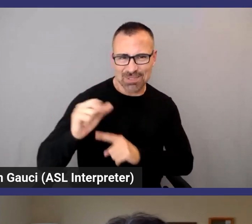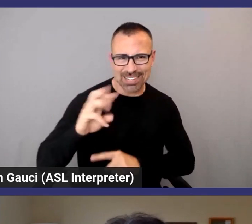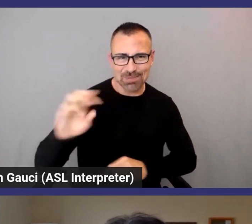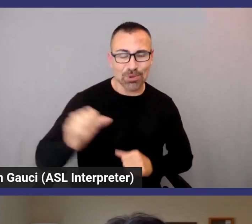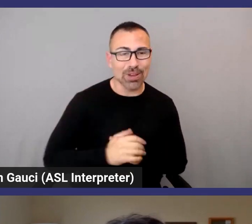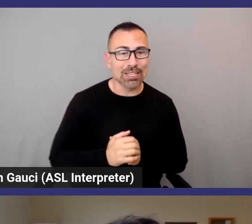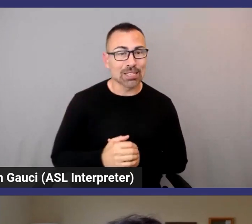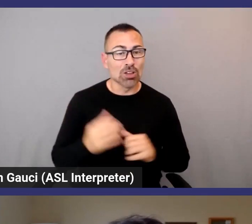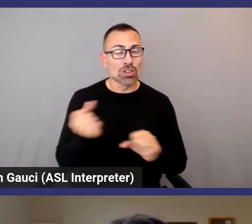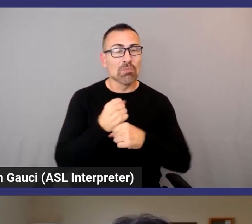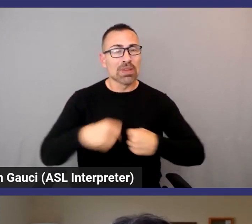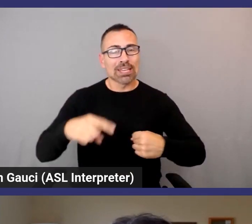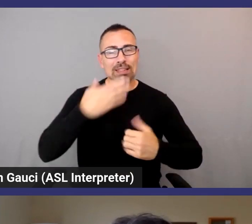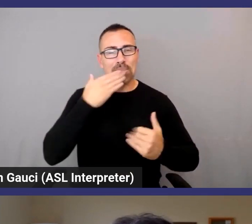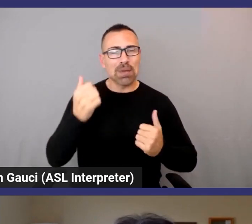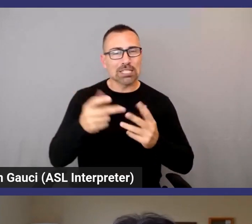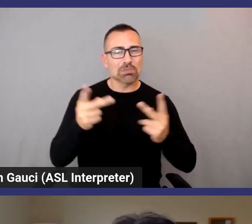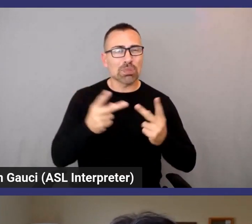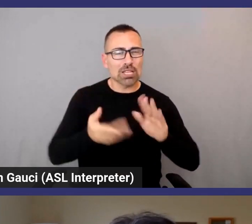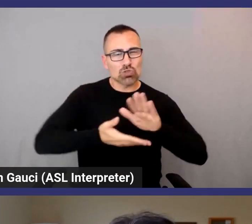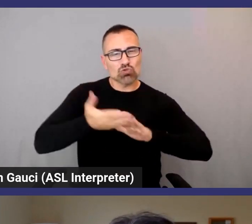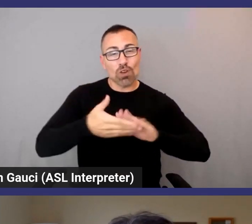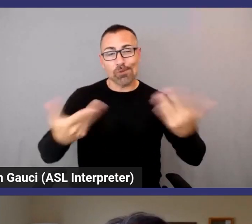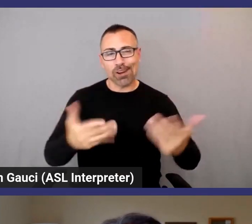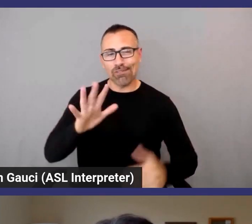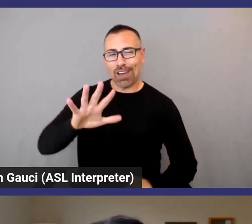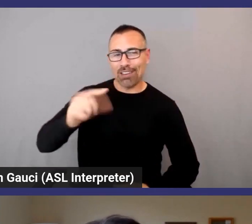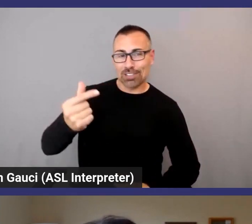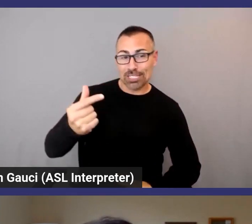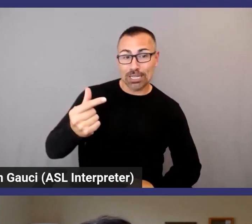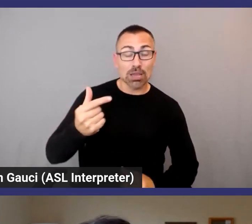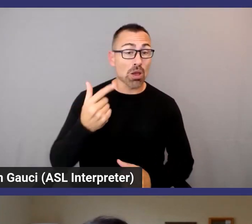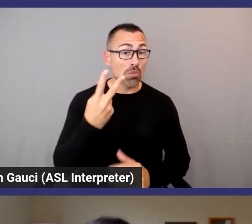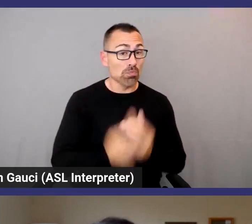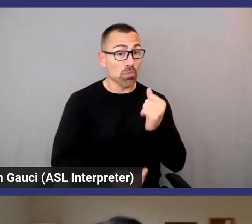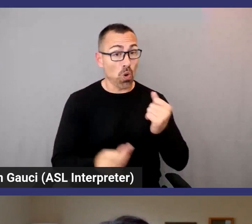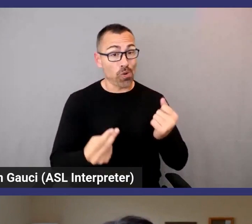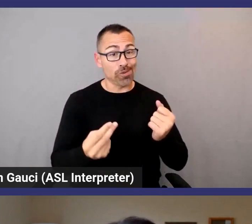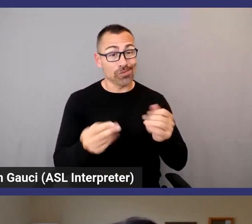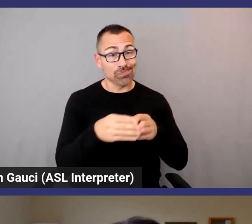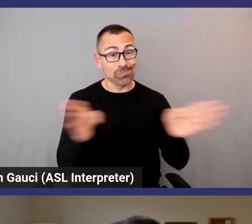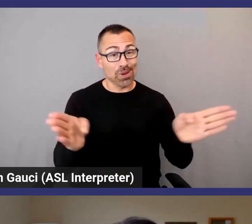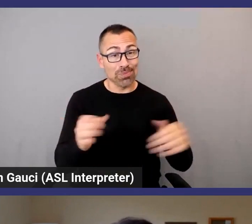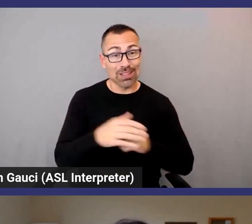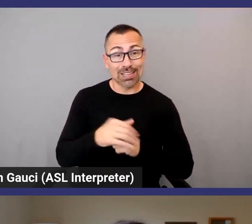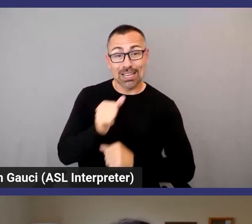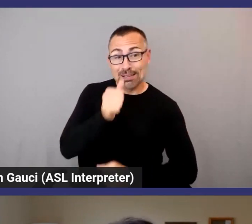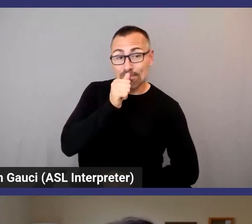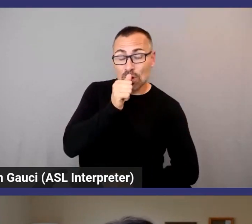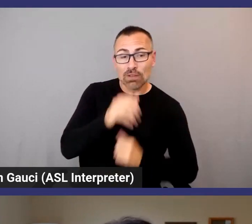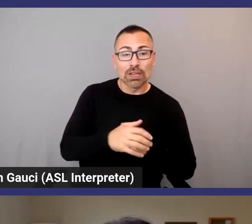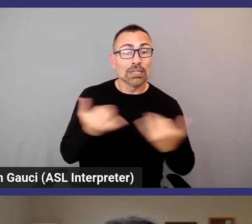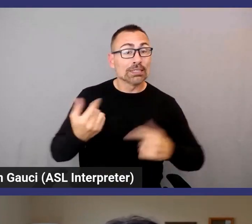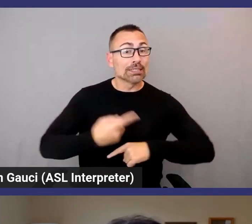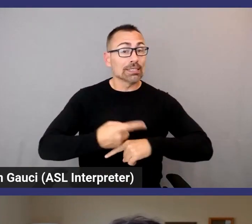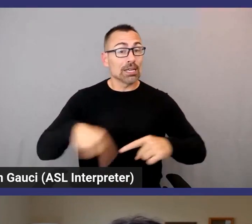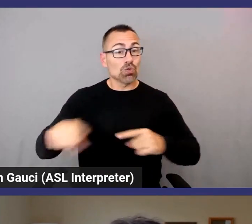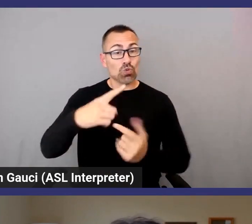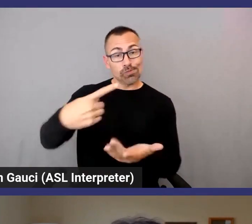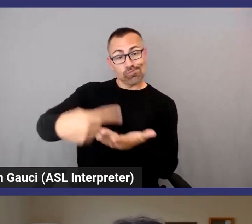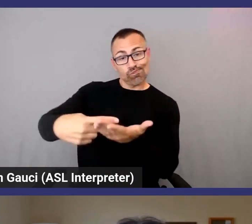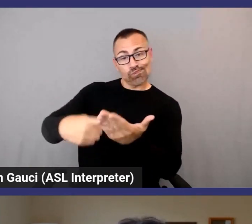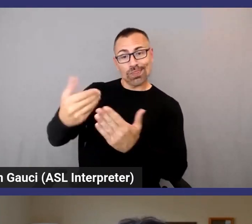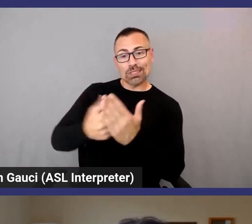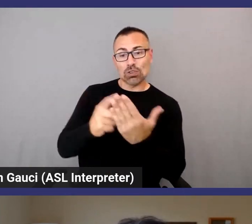run 5G, both public and private. And today I'm going to talk to you about a new program that we have